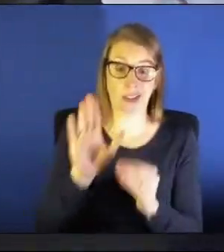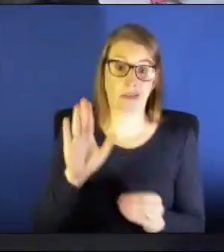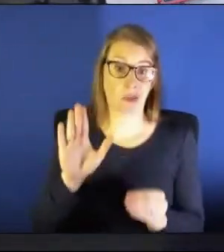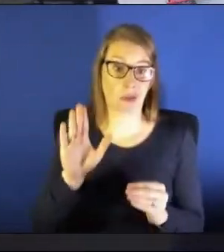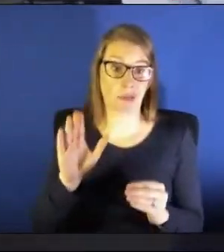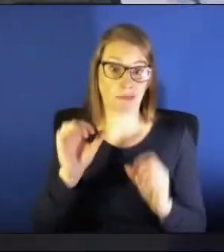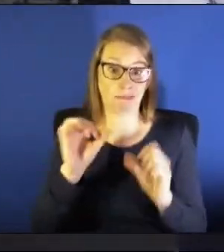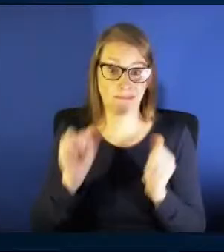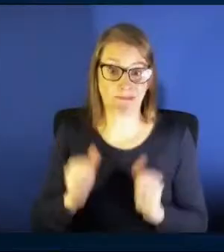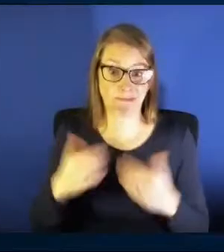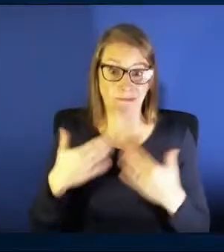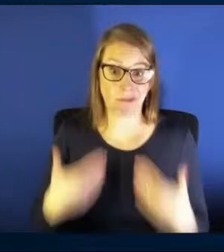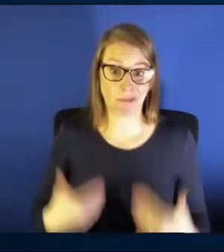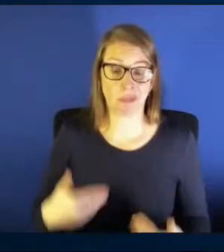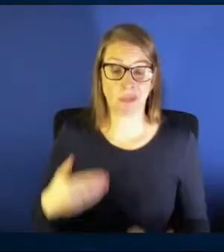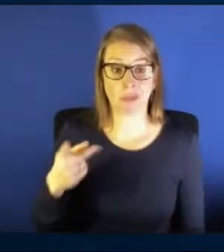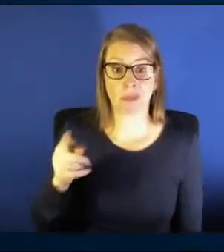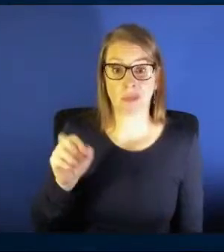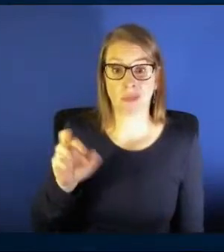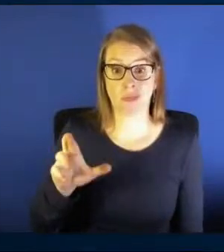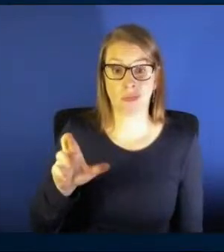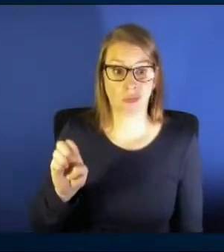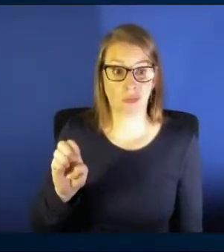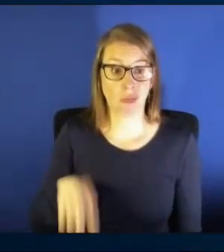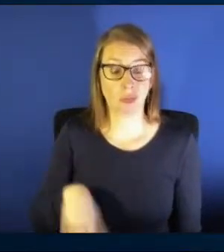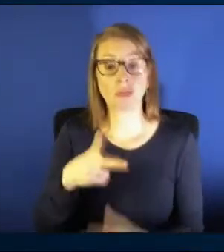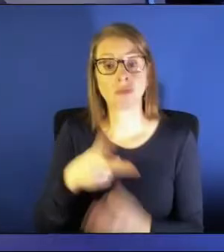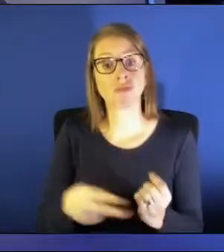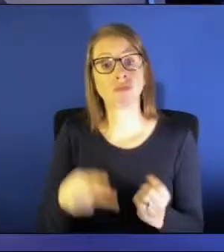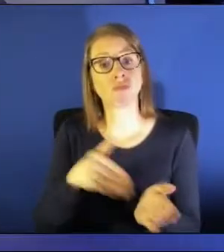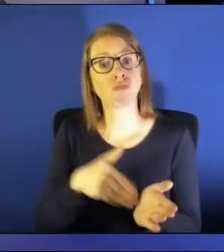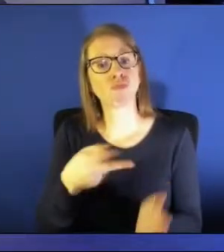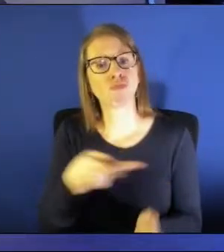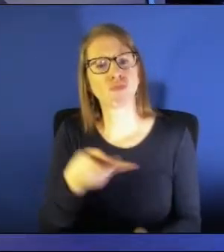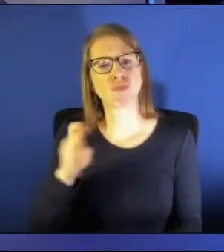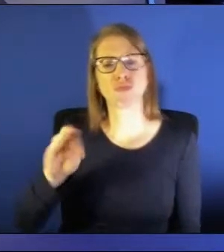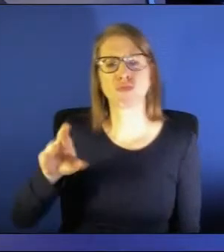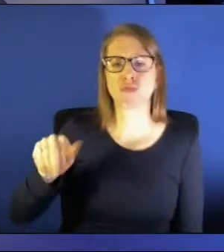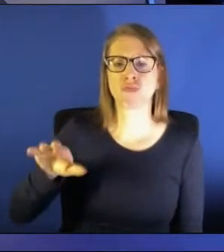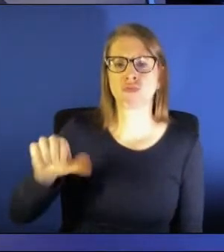Question from Barbara for both of our doctors here in studio is, what inspires you to run?